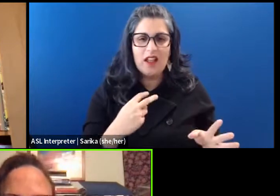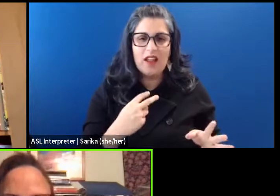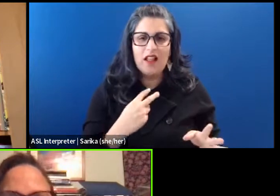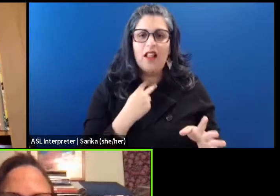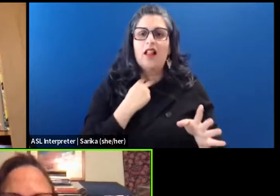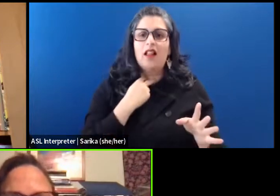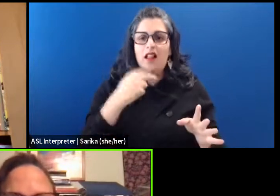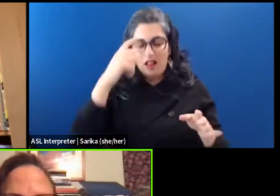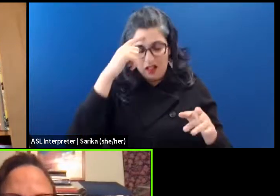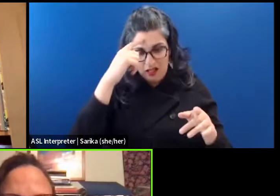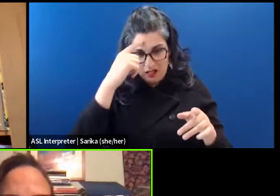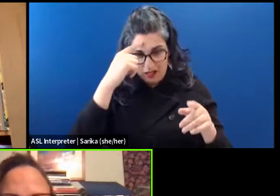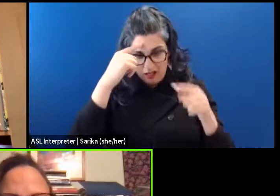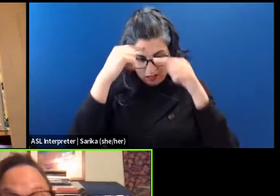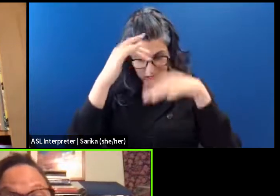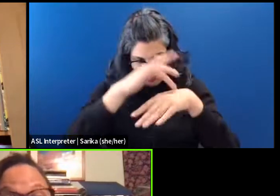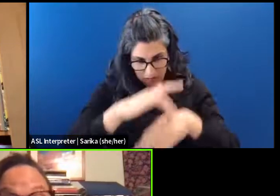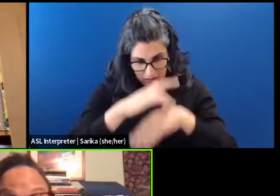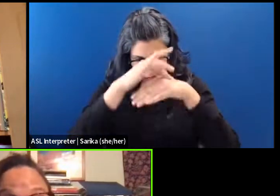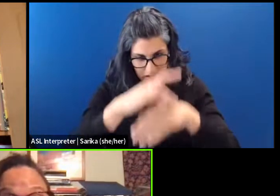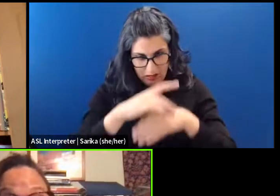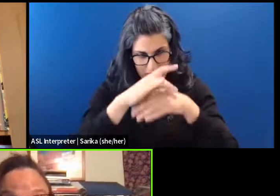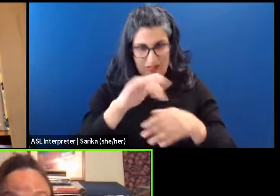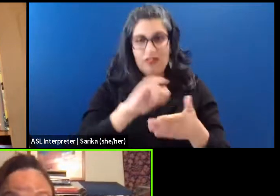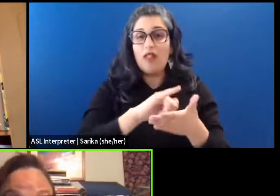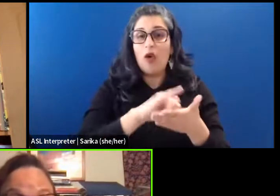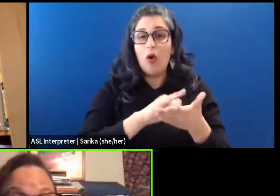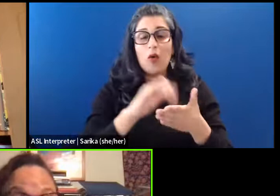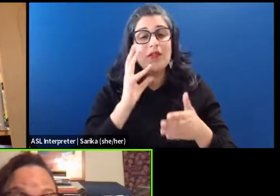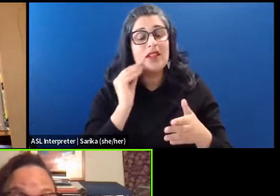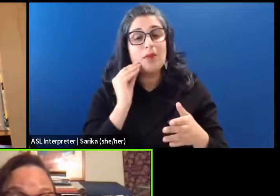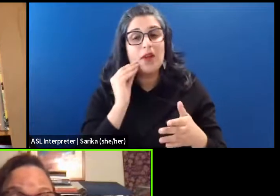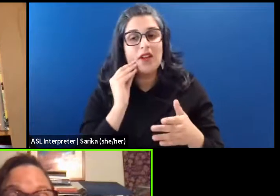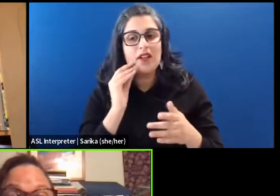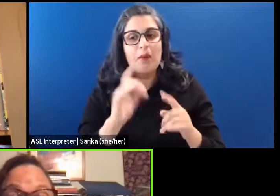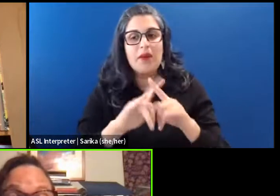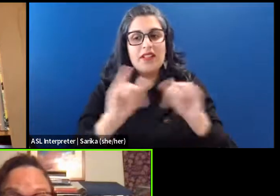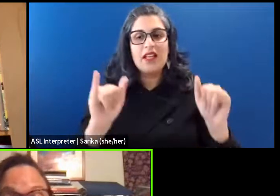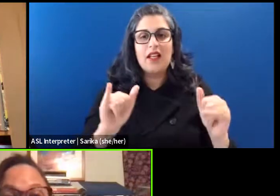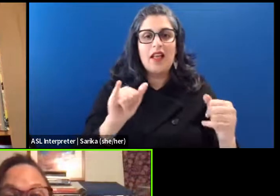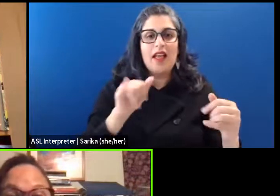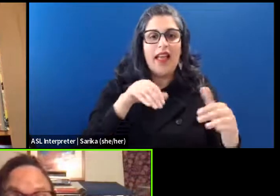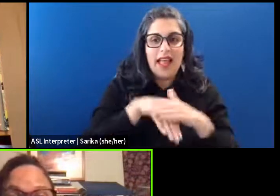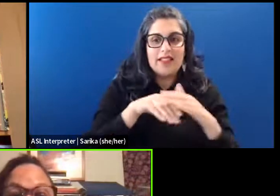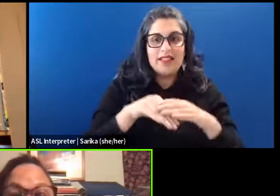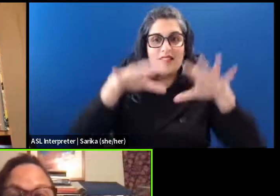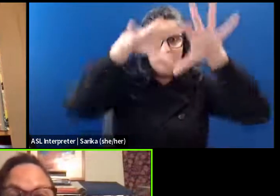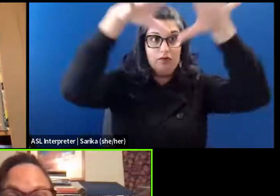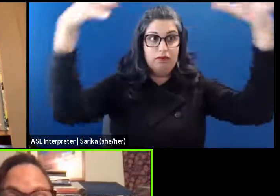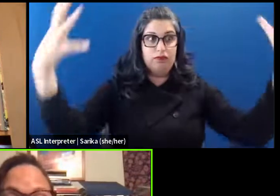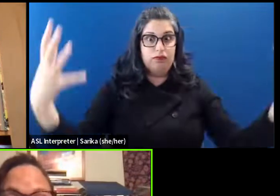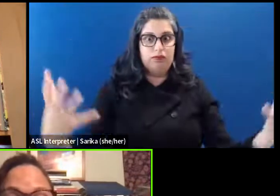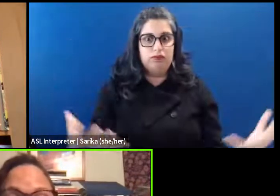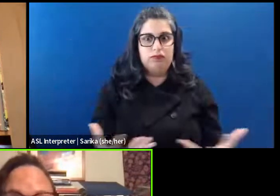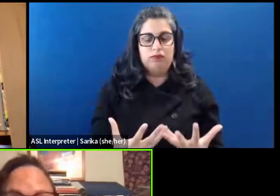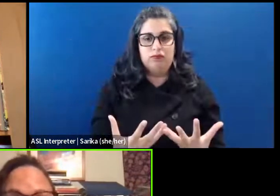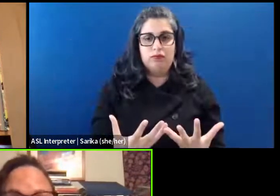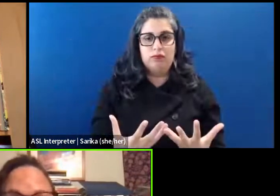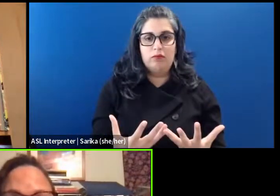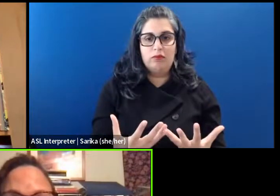those relative experiences, but also be able to access the absolute, right? The larger than